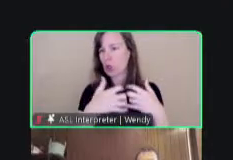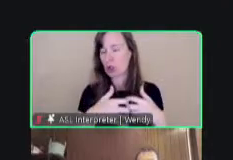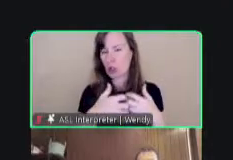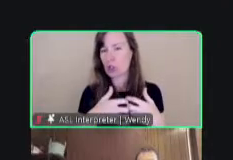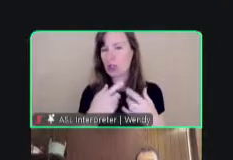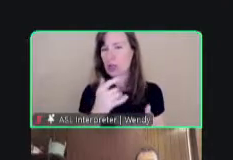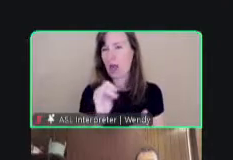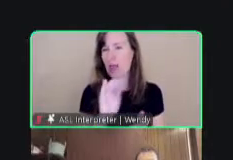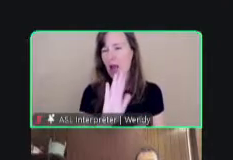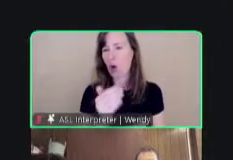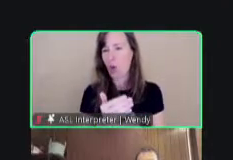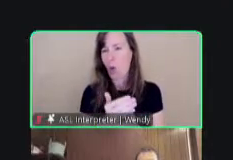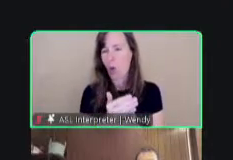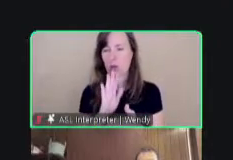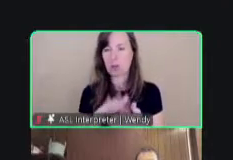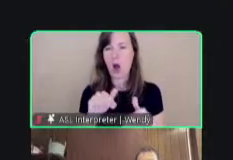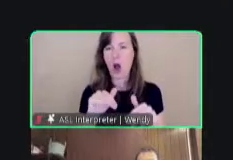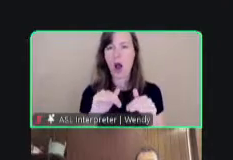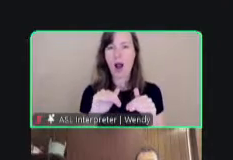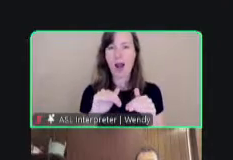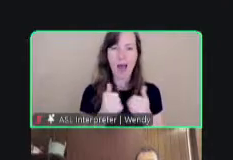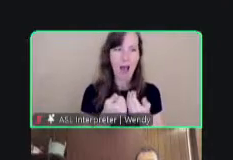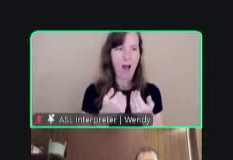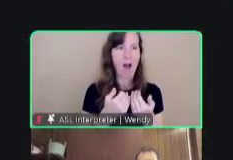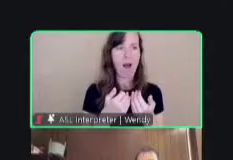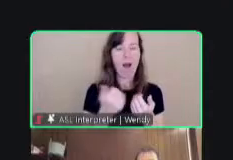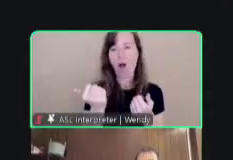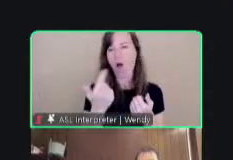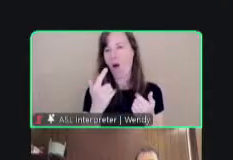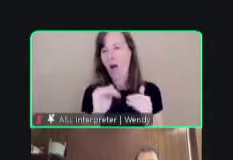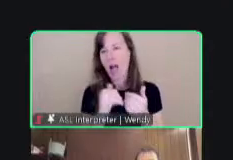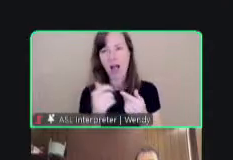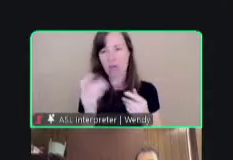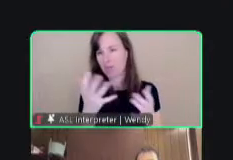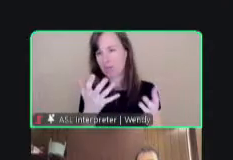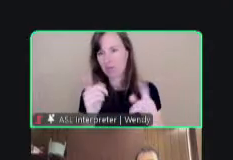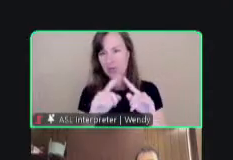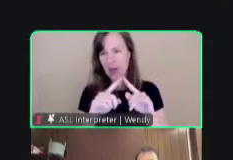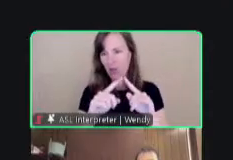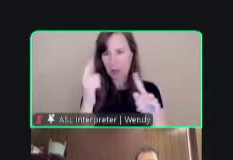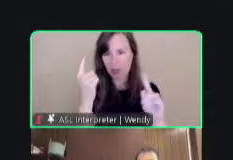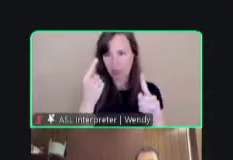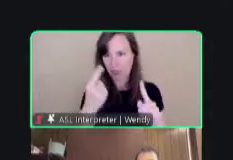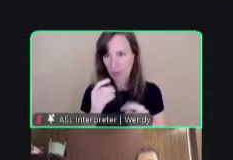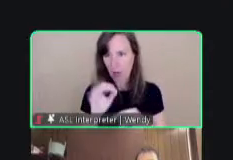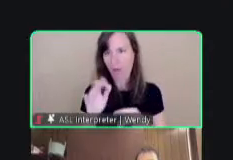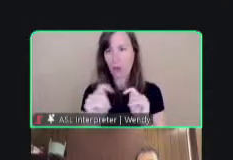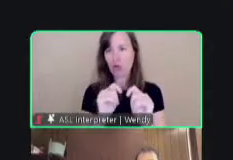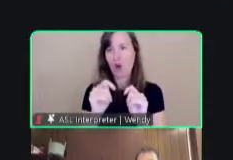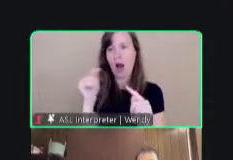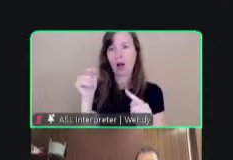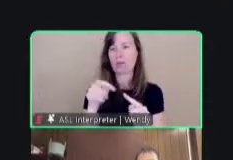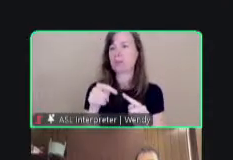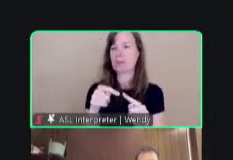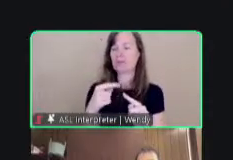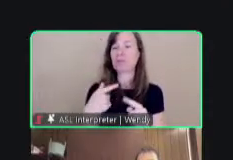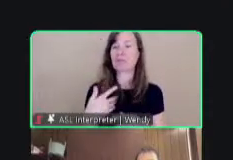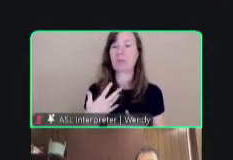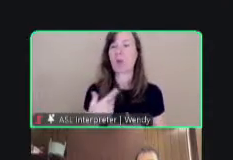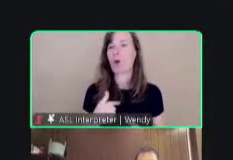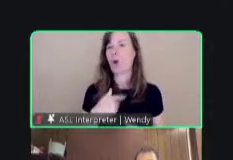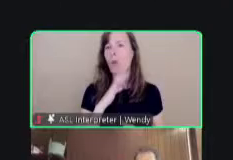Course on all the inner workings of the truck. And so I wanted to point this out because we've never had such